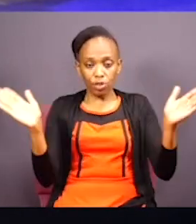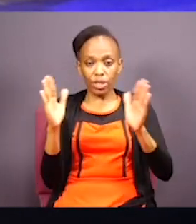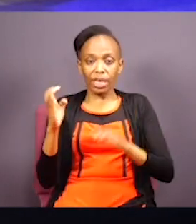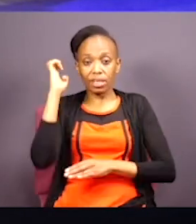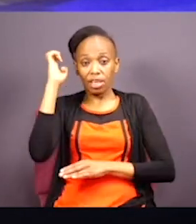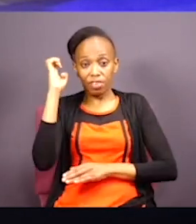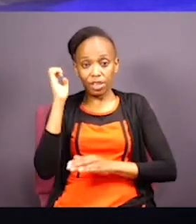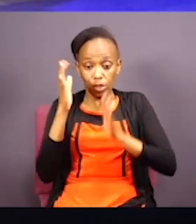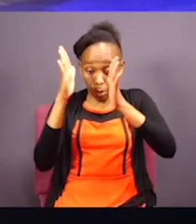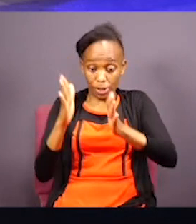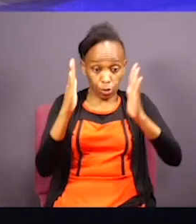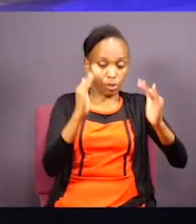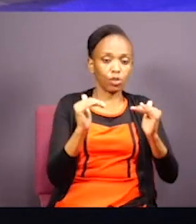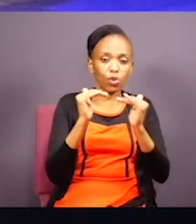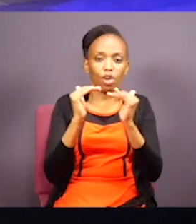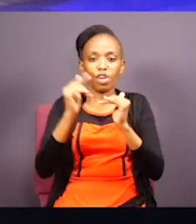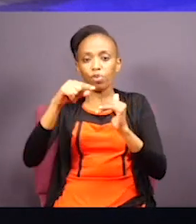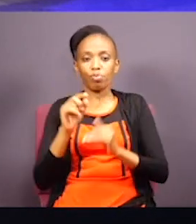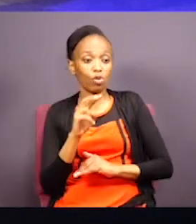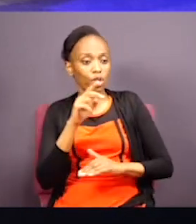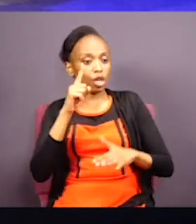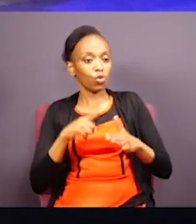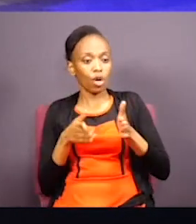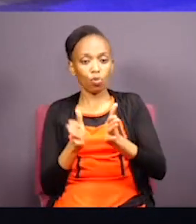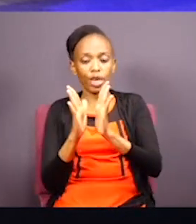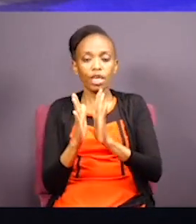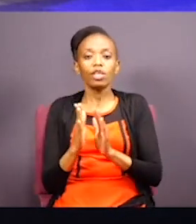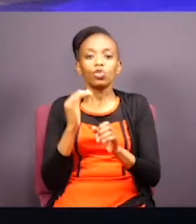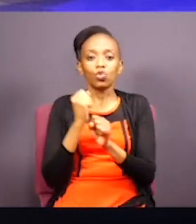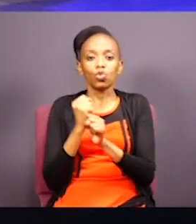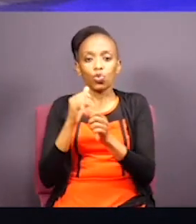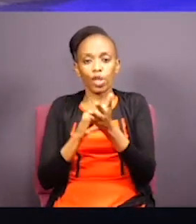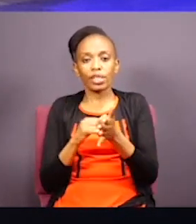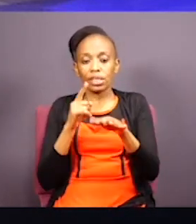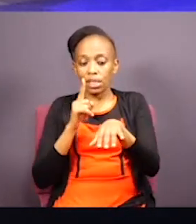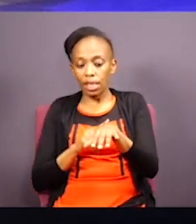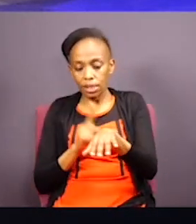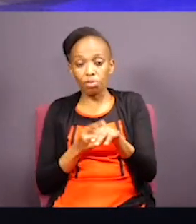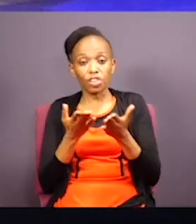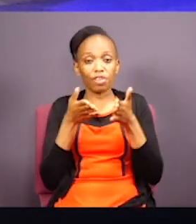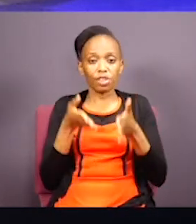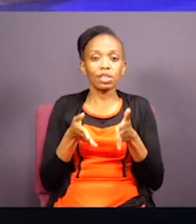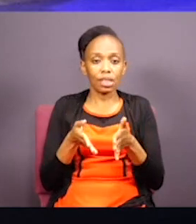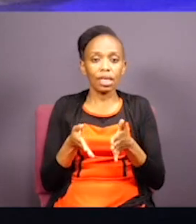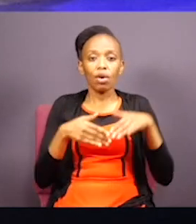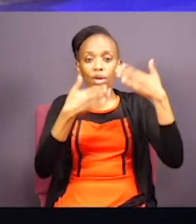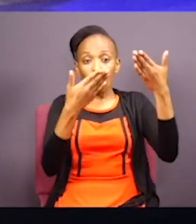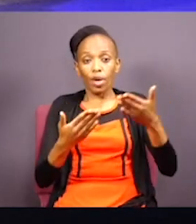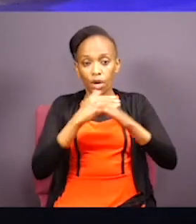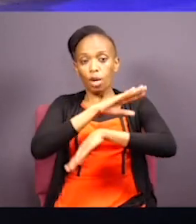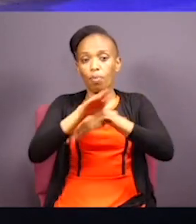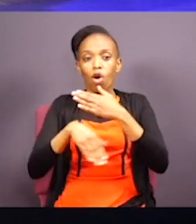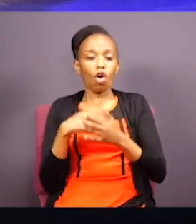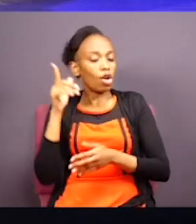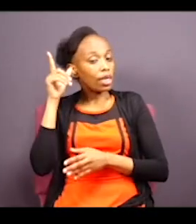evangelism at a personal level, and we will be looking at one way to do so during our service today. We welcome all of